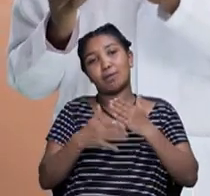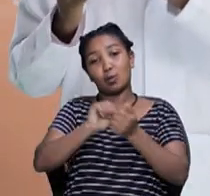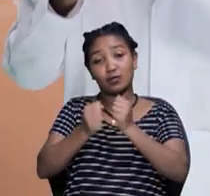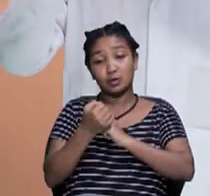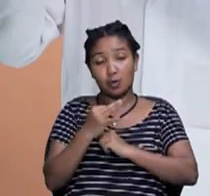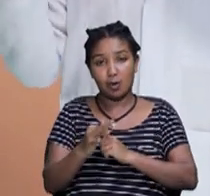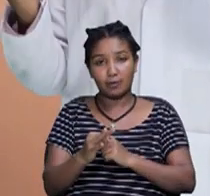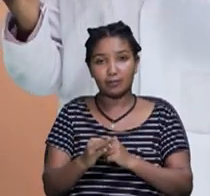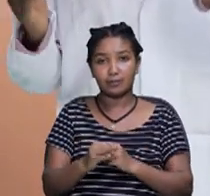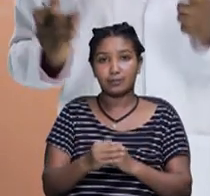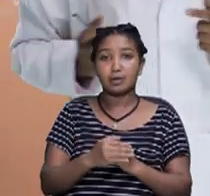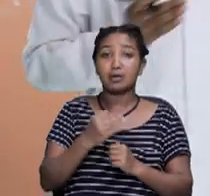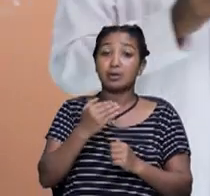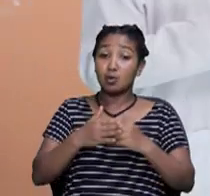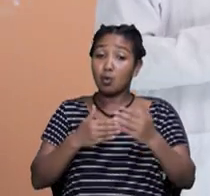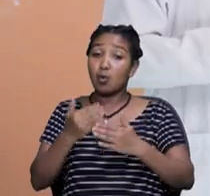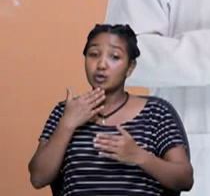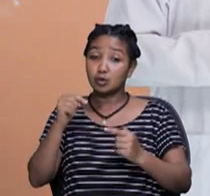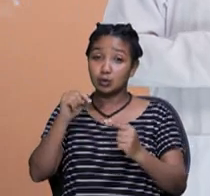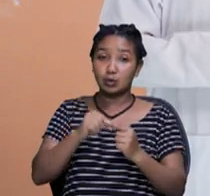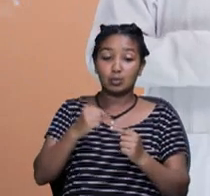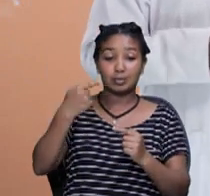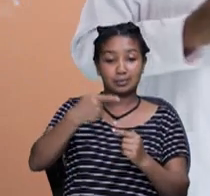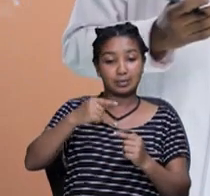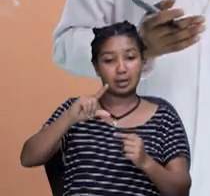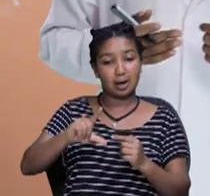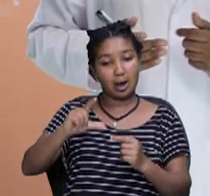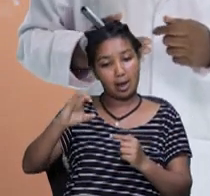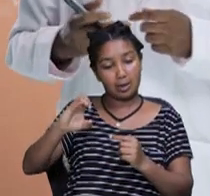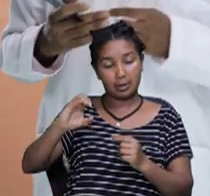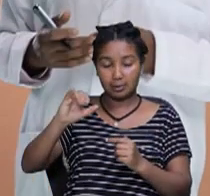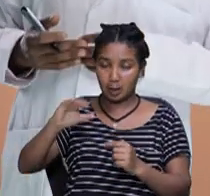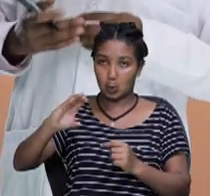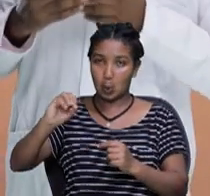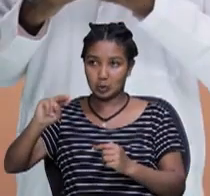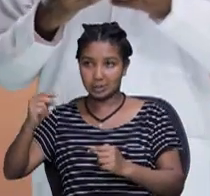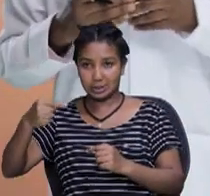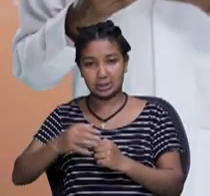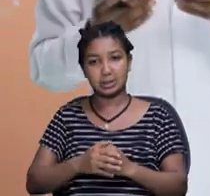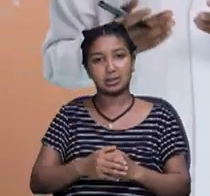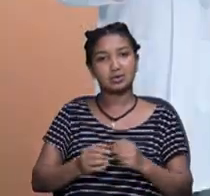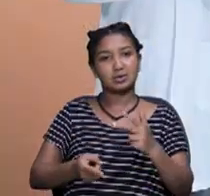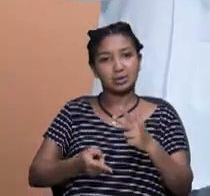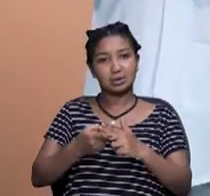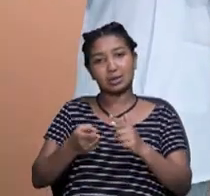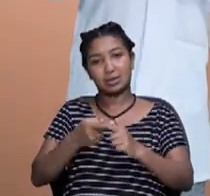of glucose into glycogen. Second, stimulates the